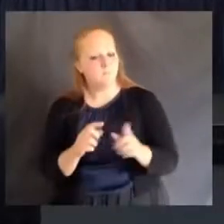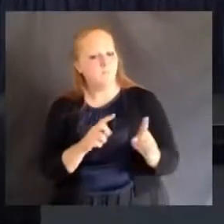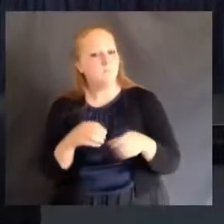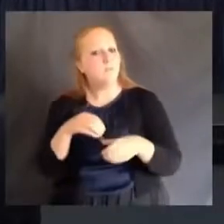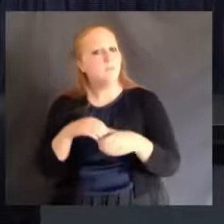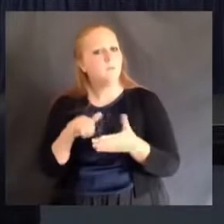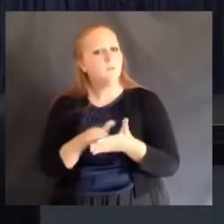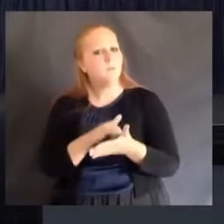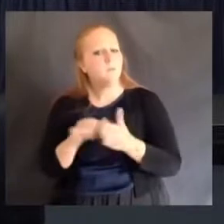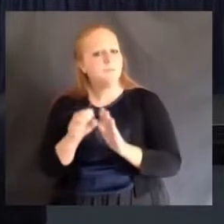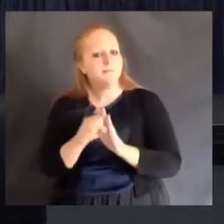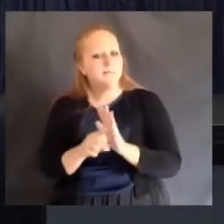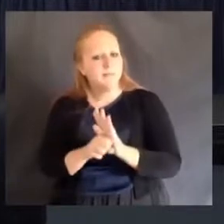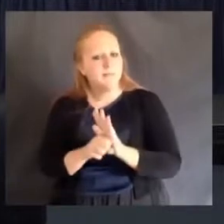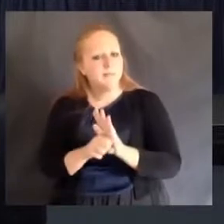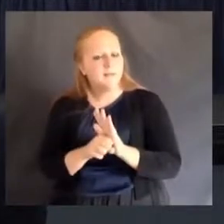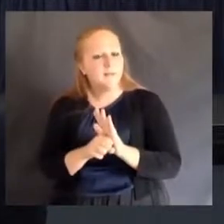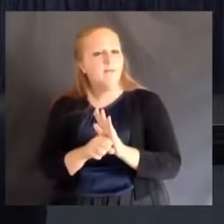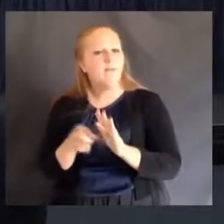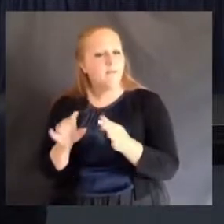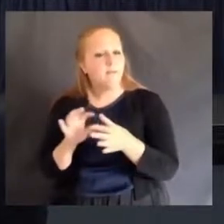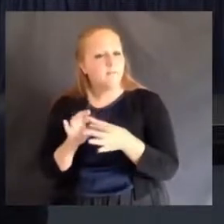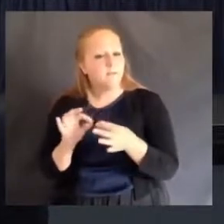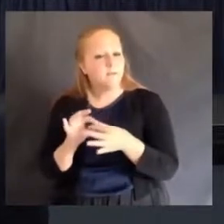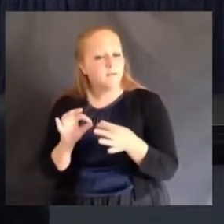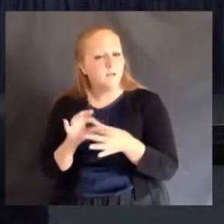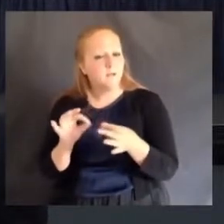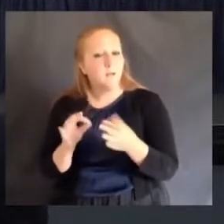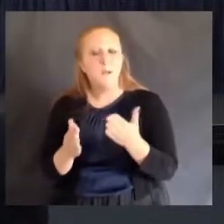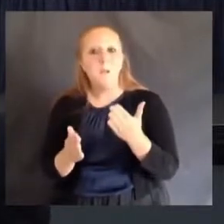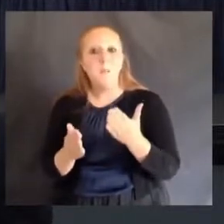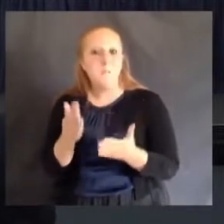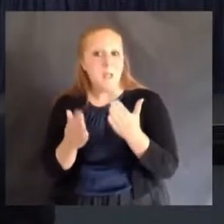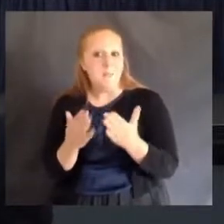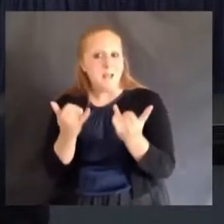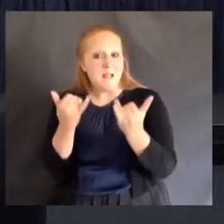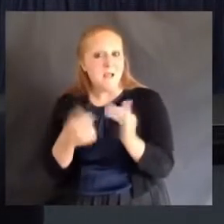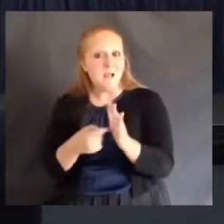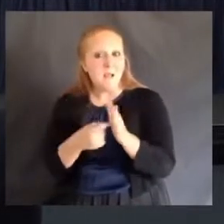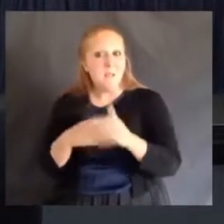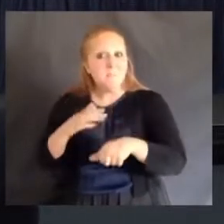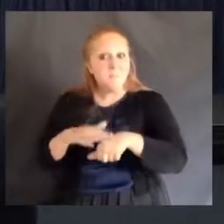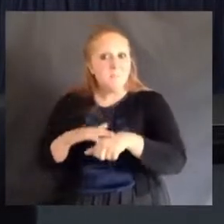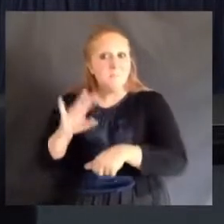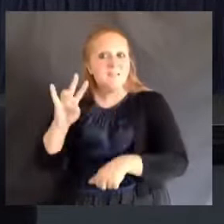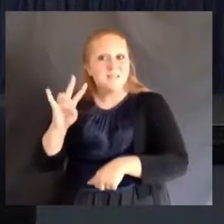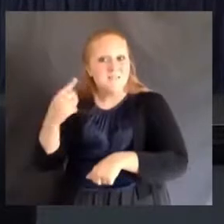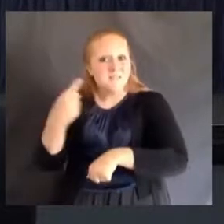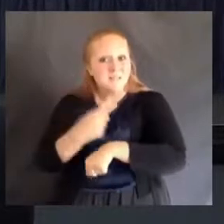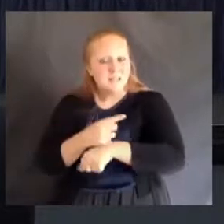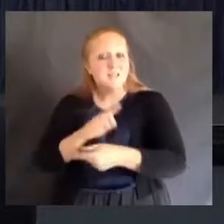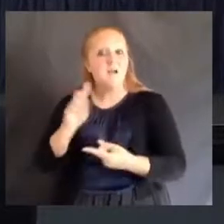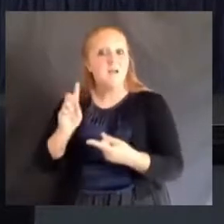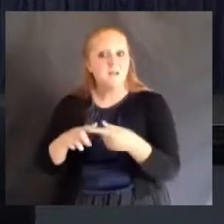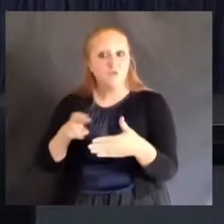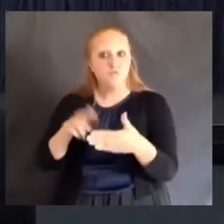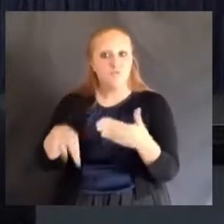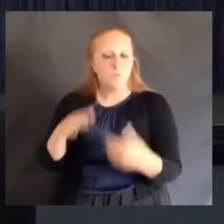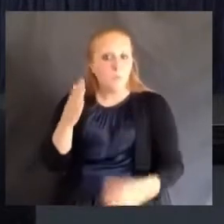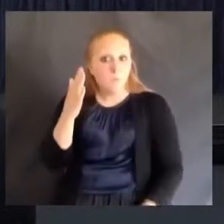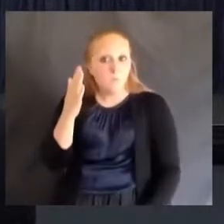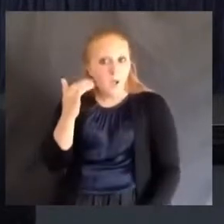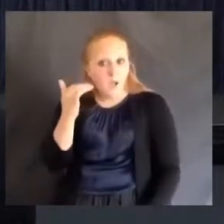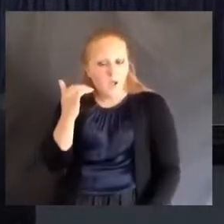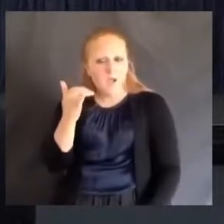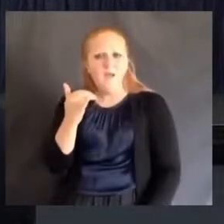like CityMD, have said that it might now take a minimum of 7 days to get back a test result because of the surge